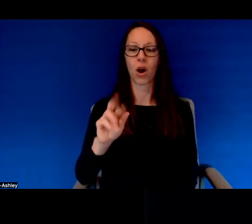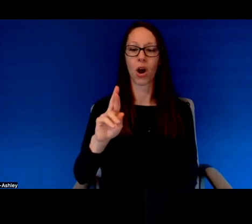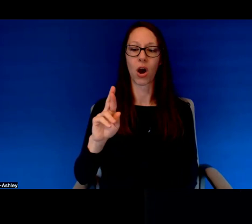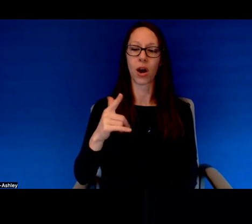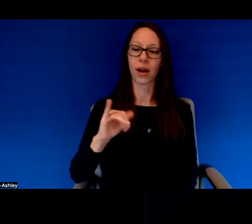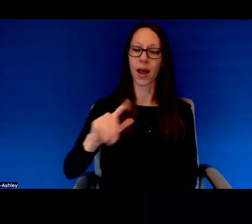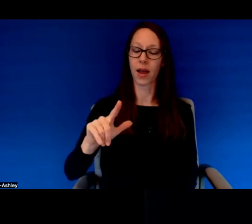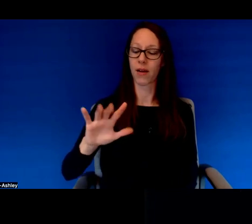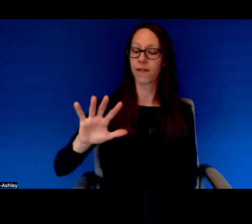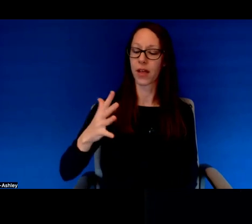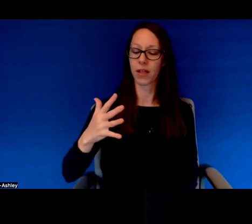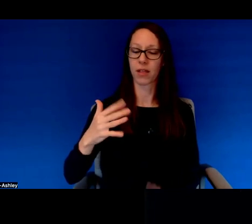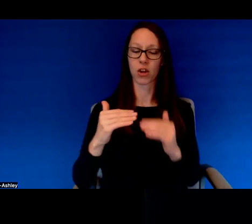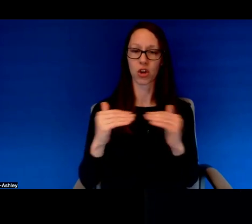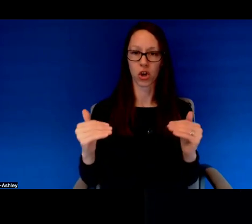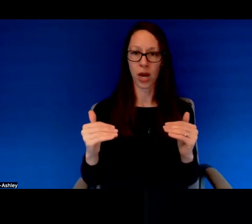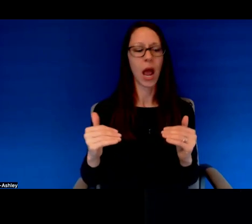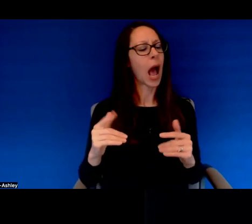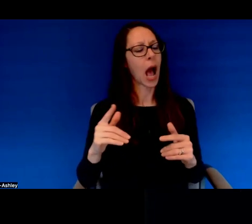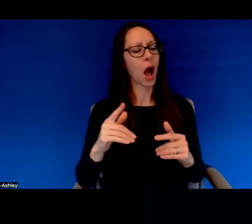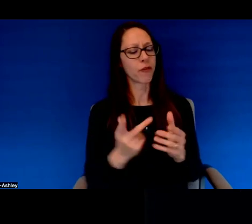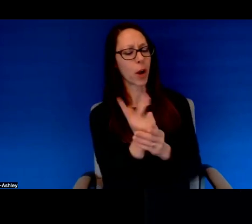wants to know, how long does it take for a plant to evolve?